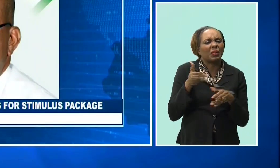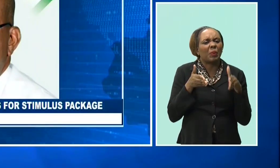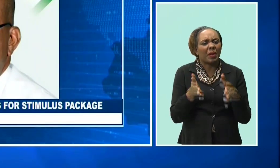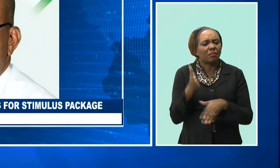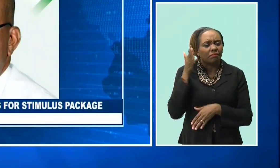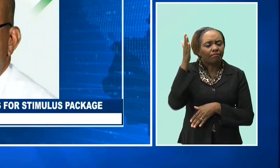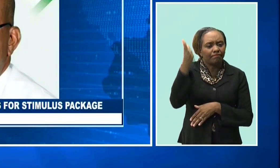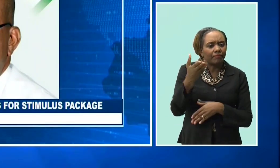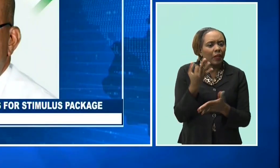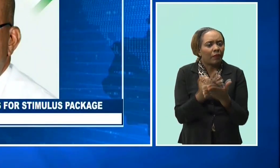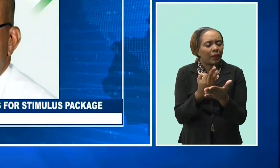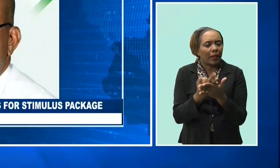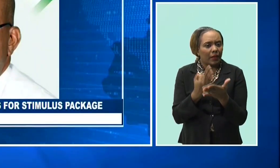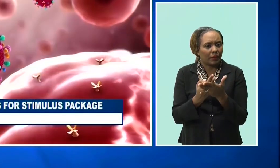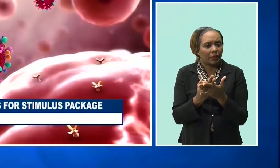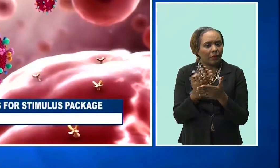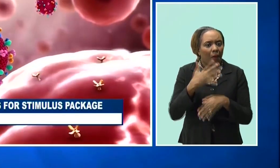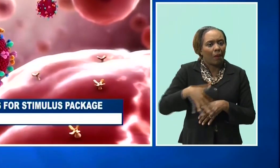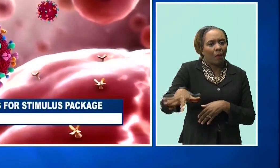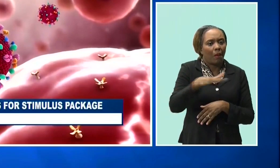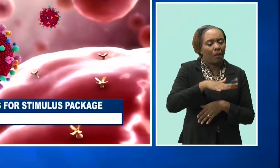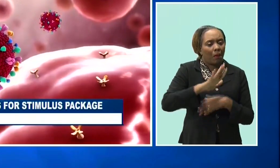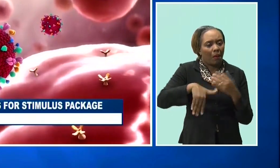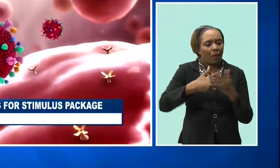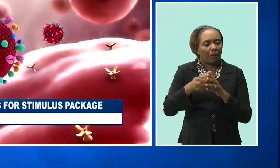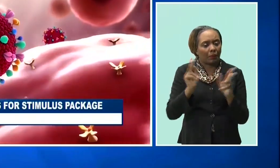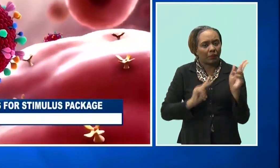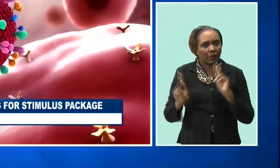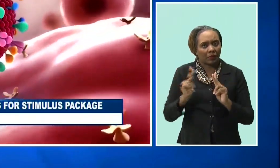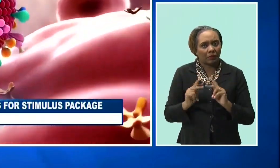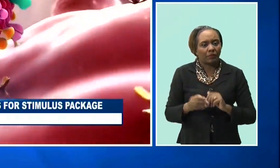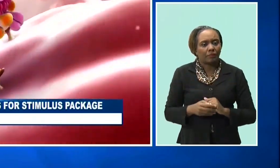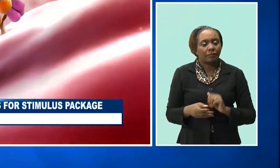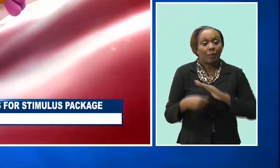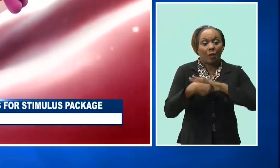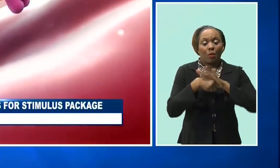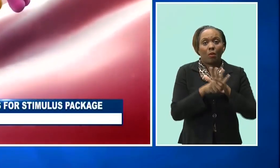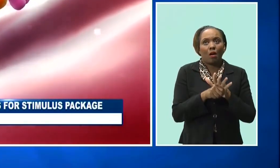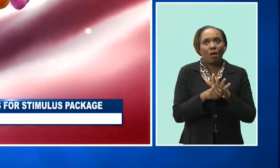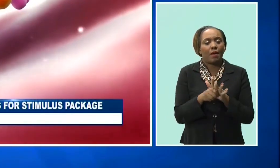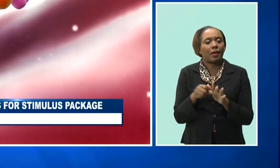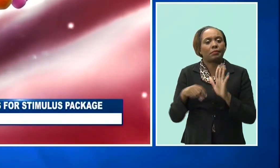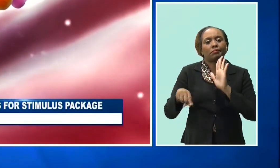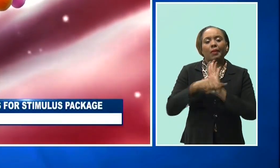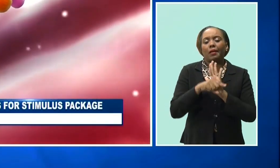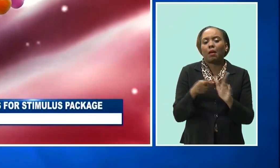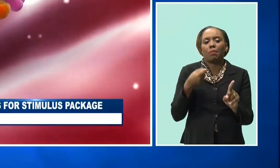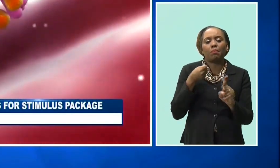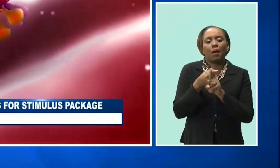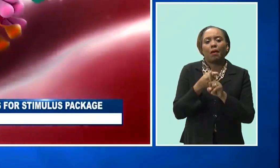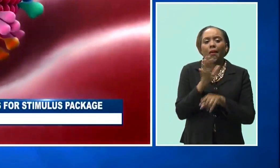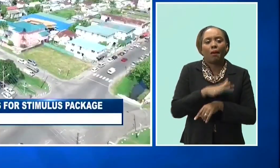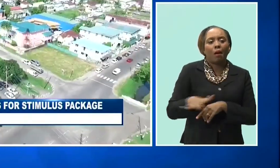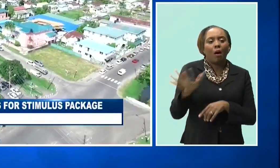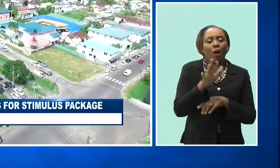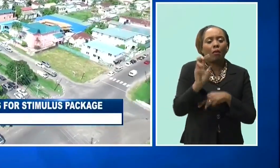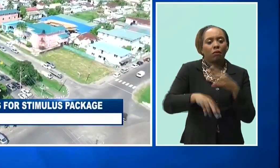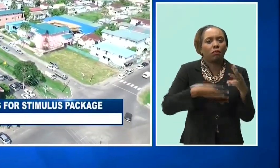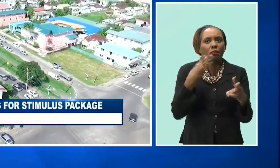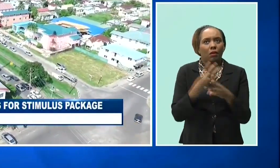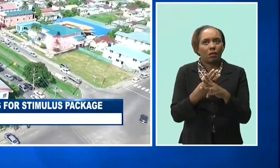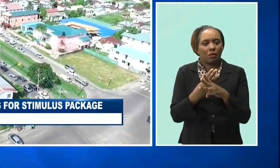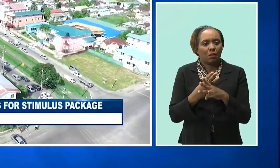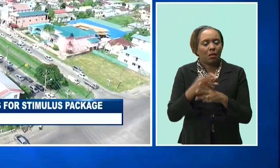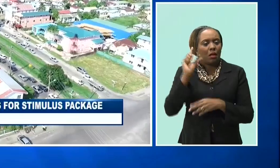to deliver to the population. COVID-19 has negatively impacted global economies, resulting in governments resorting